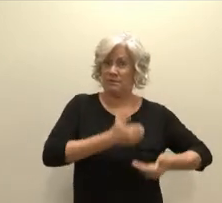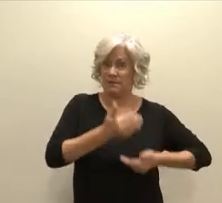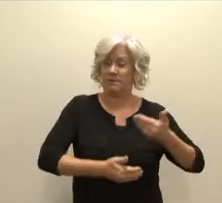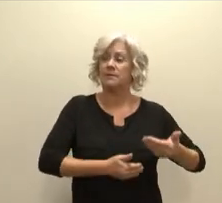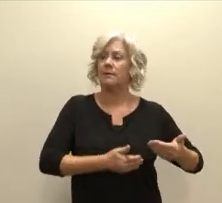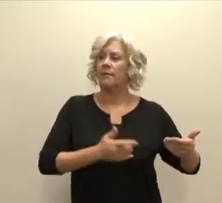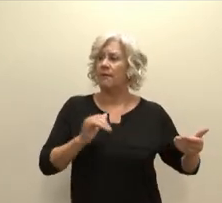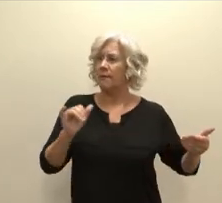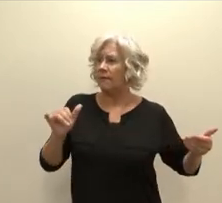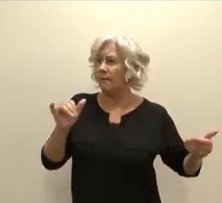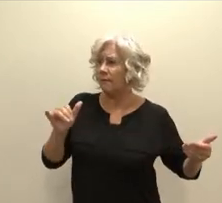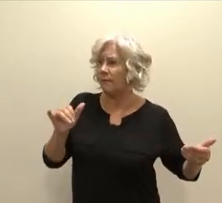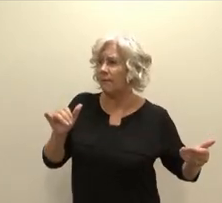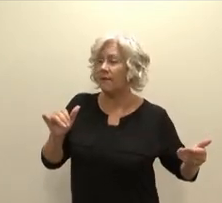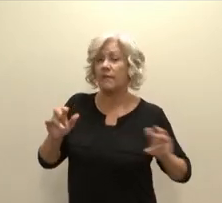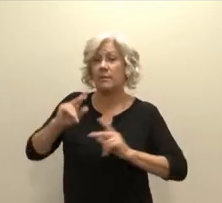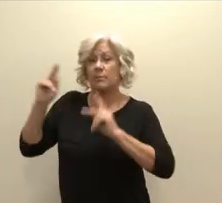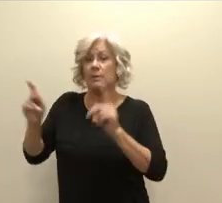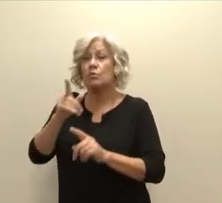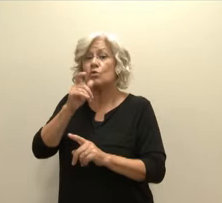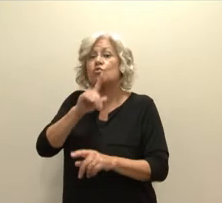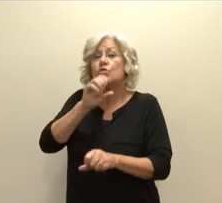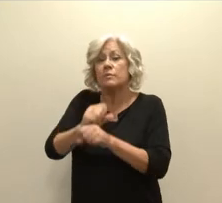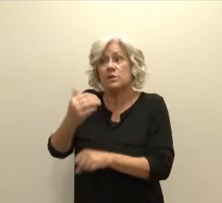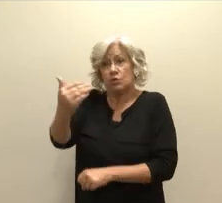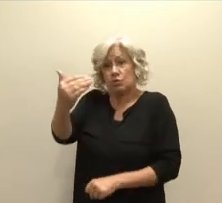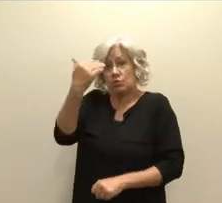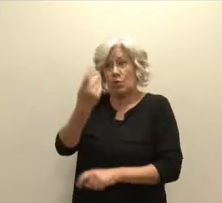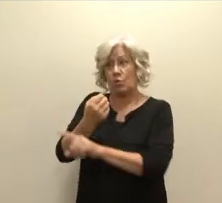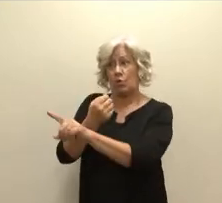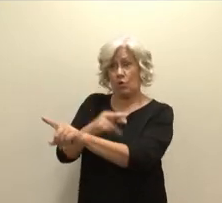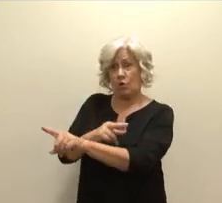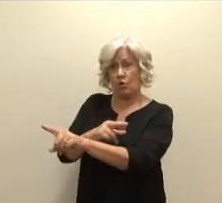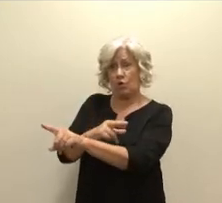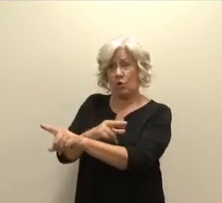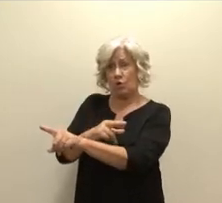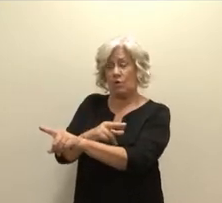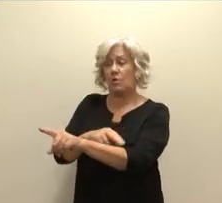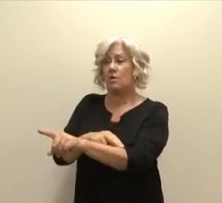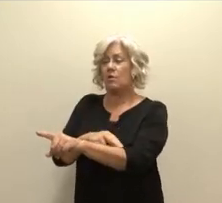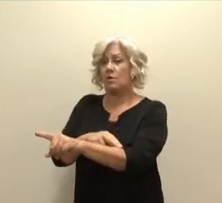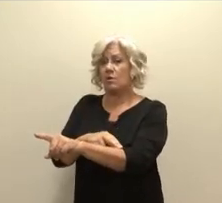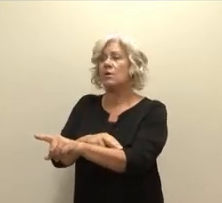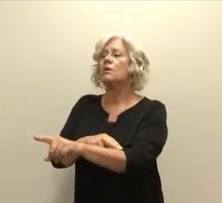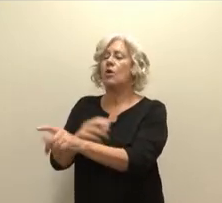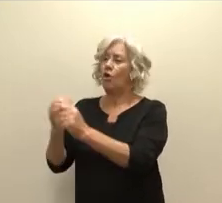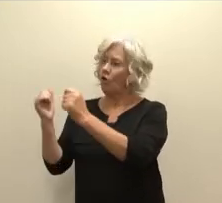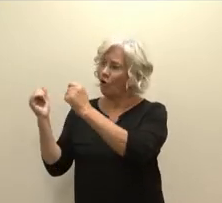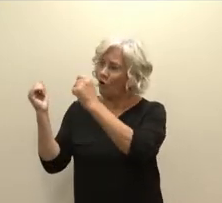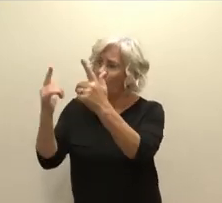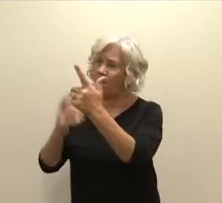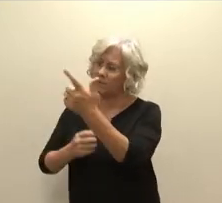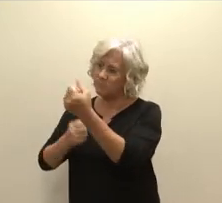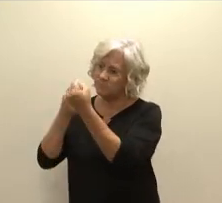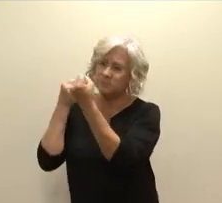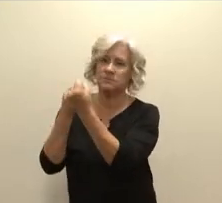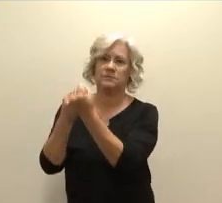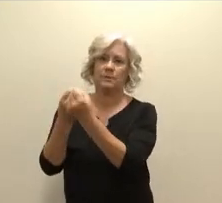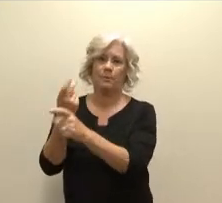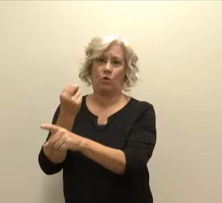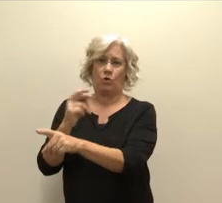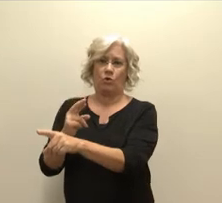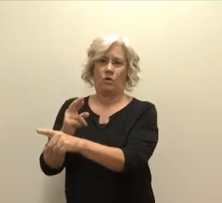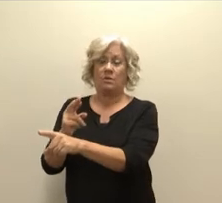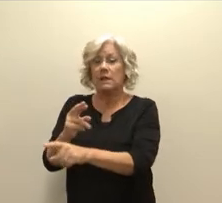the persons that know her best are universally supportive of Dr. Gincannon and